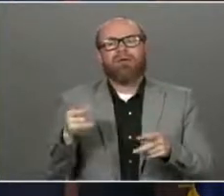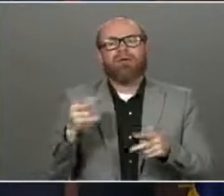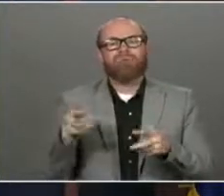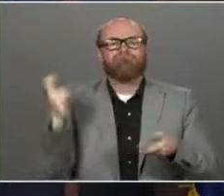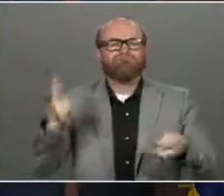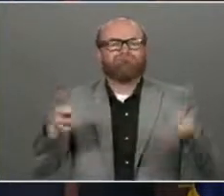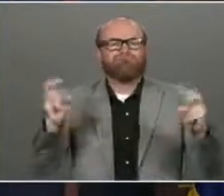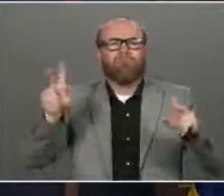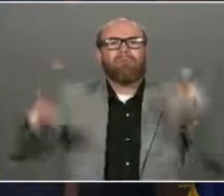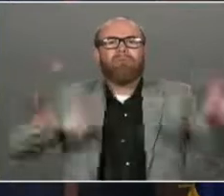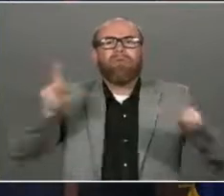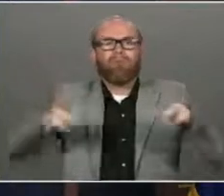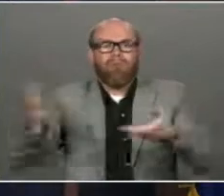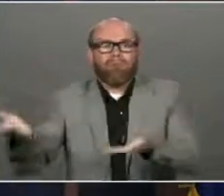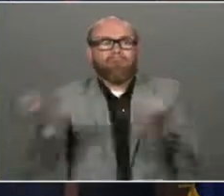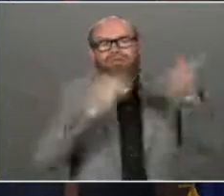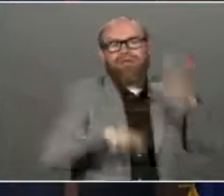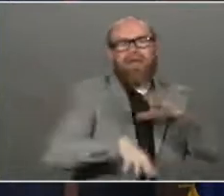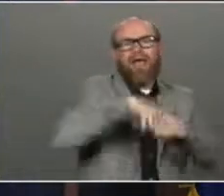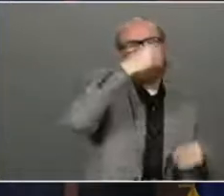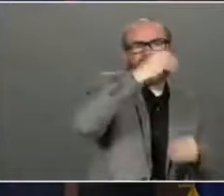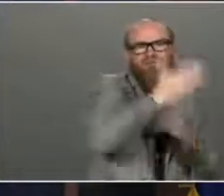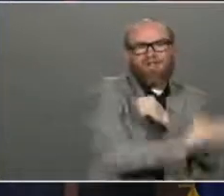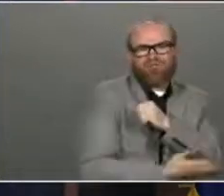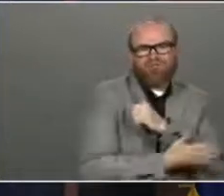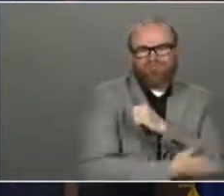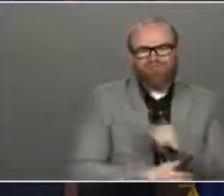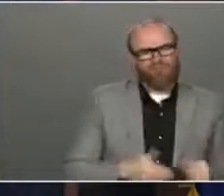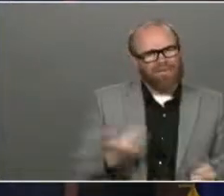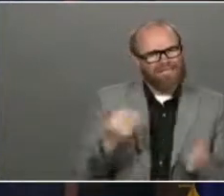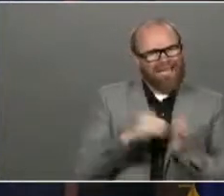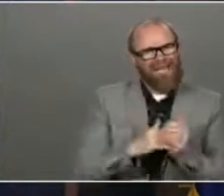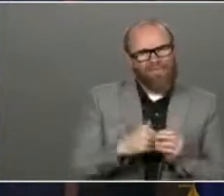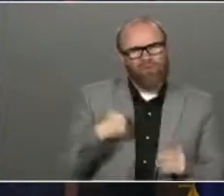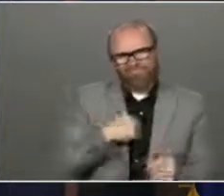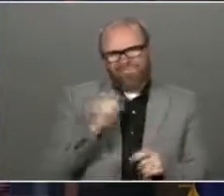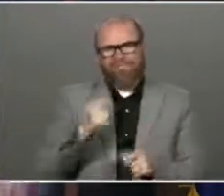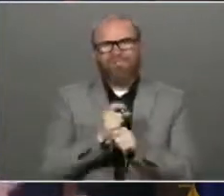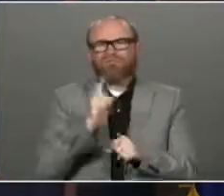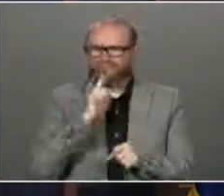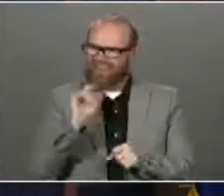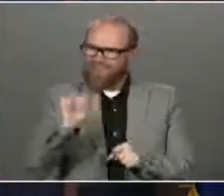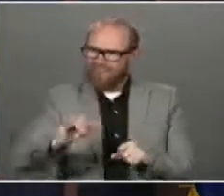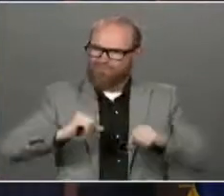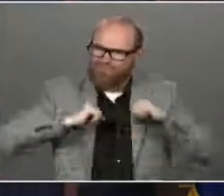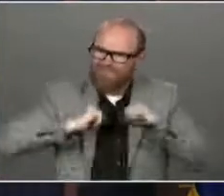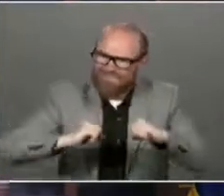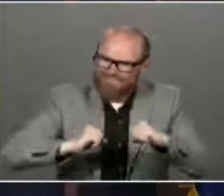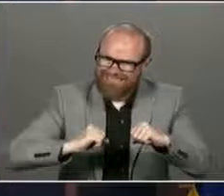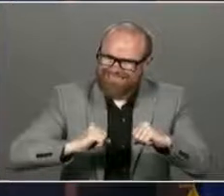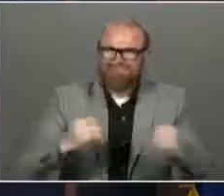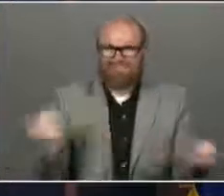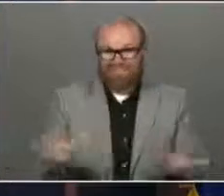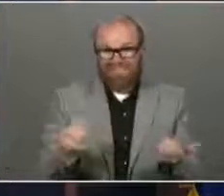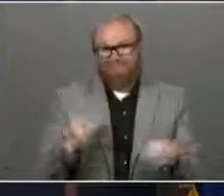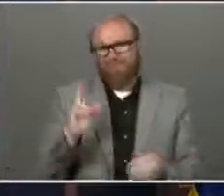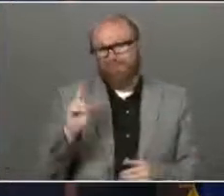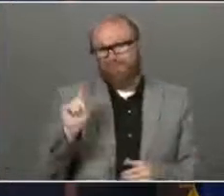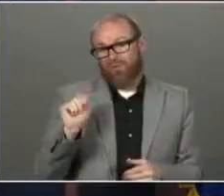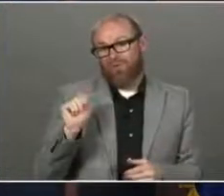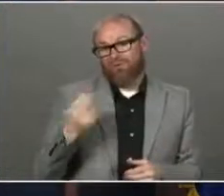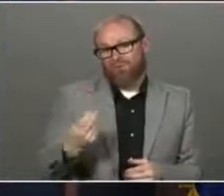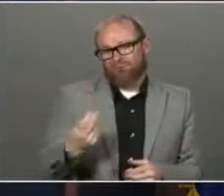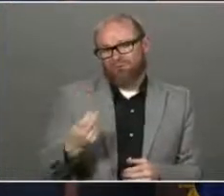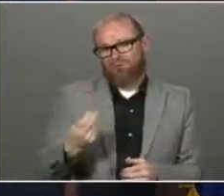legal immigration easier, and make it more transparent for people. That's something the state of Utah tried to do. You asked the question,